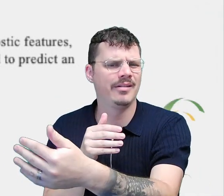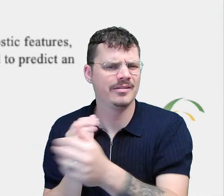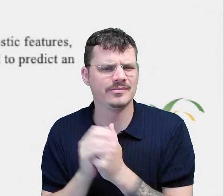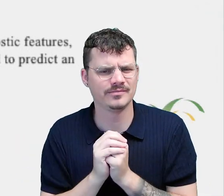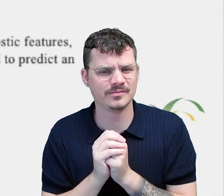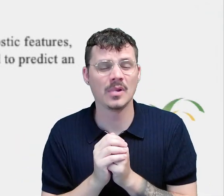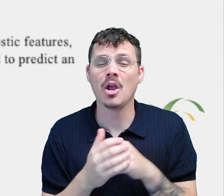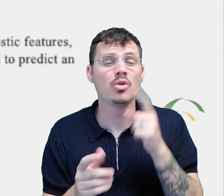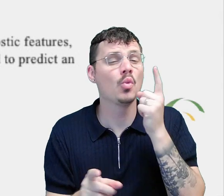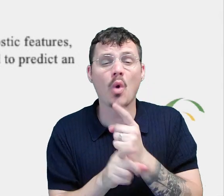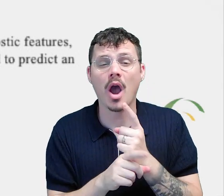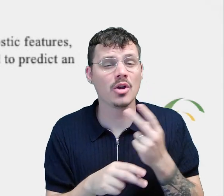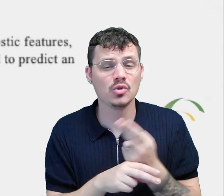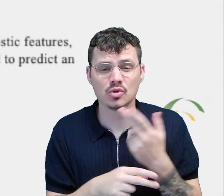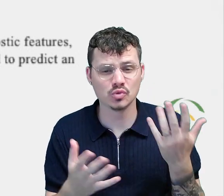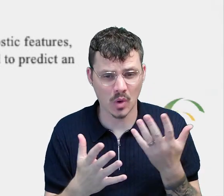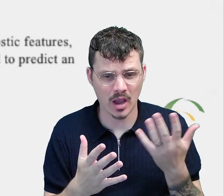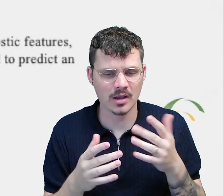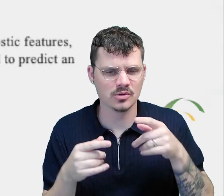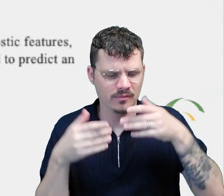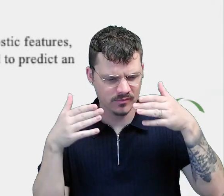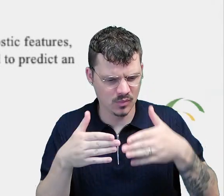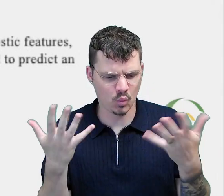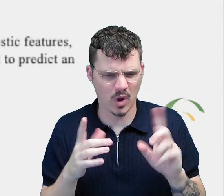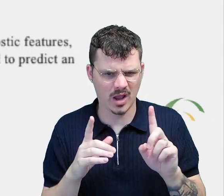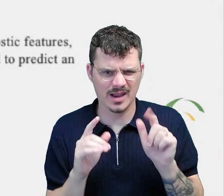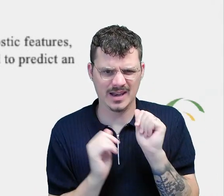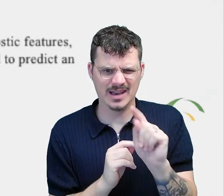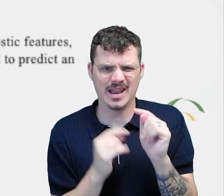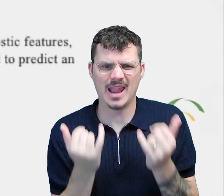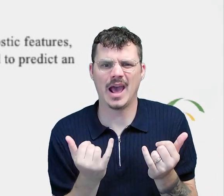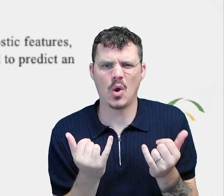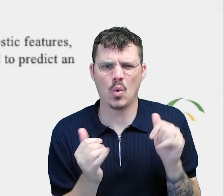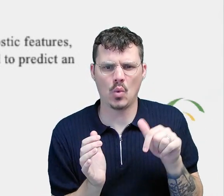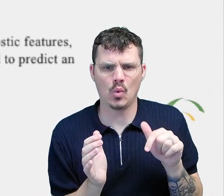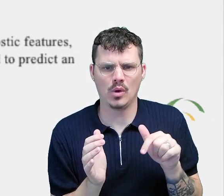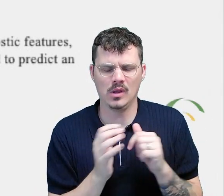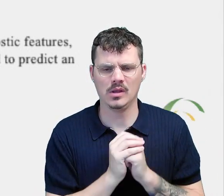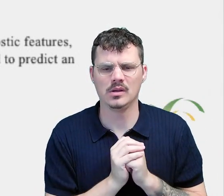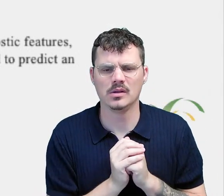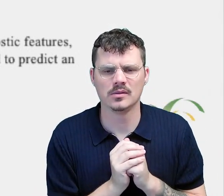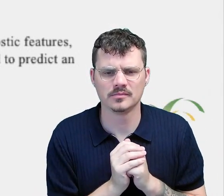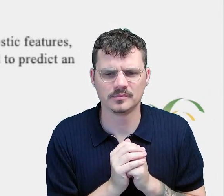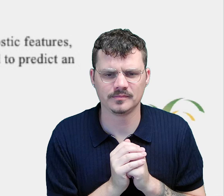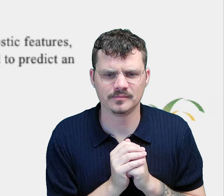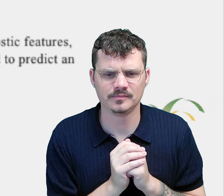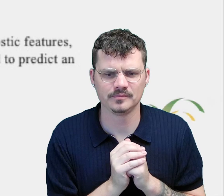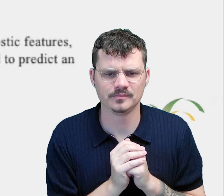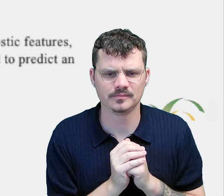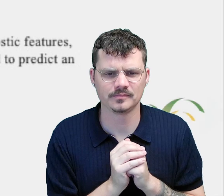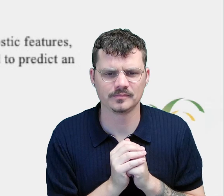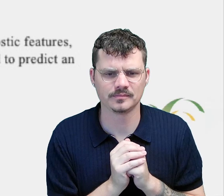The correct use is point in time. And this is